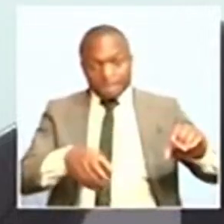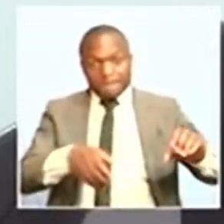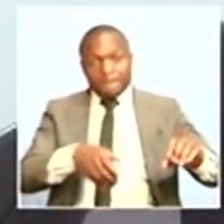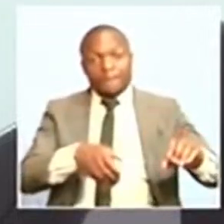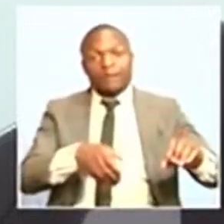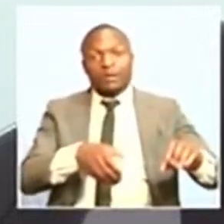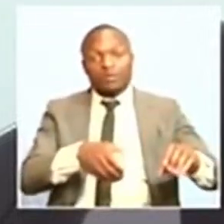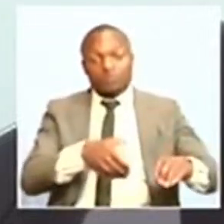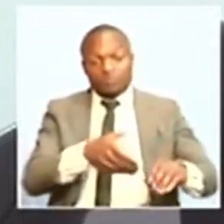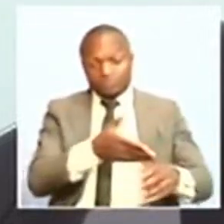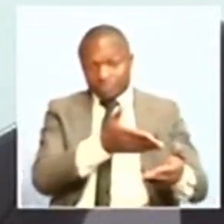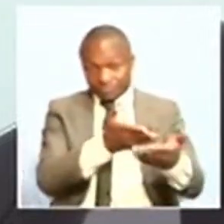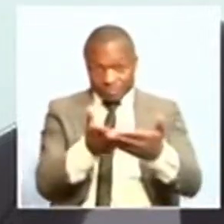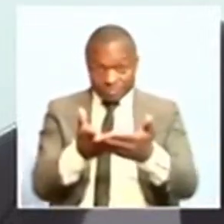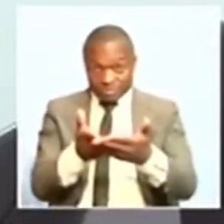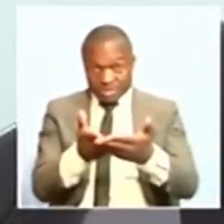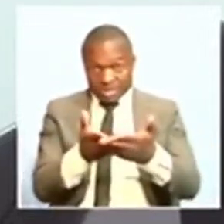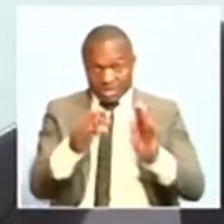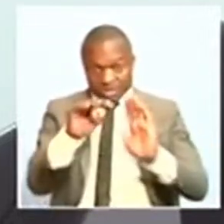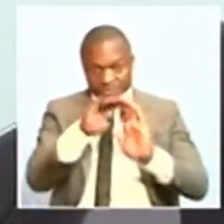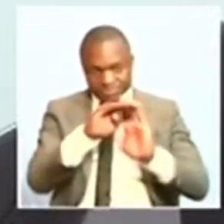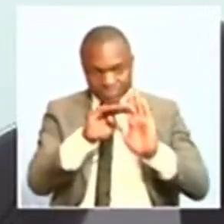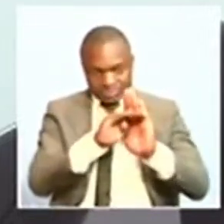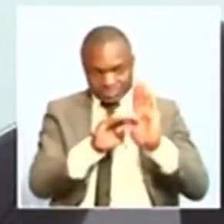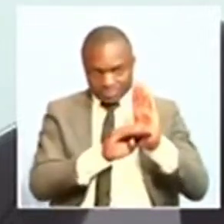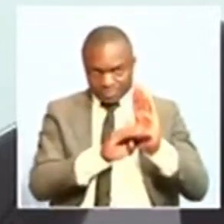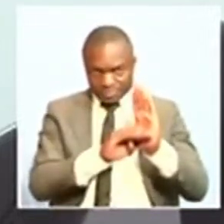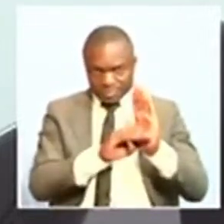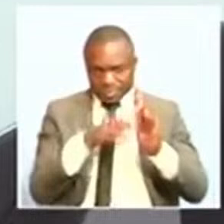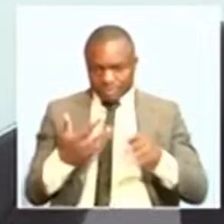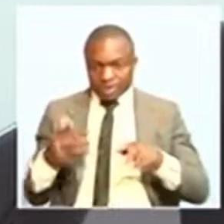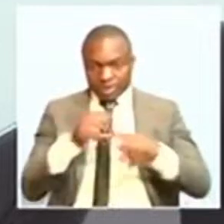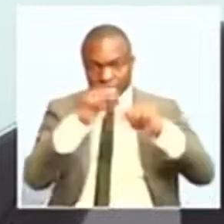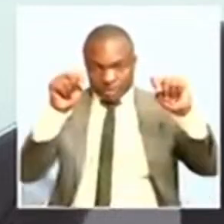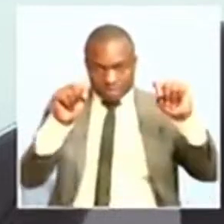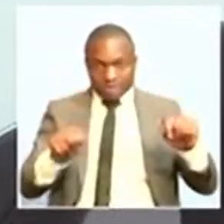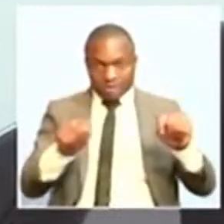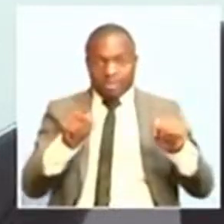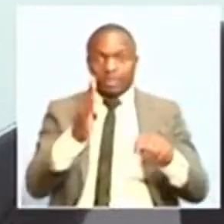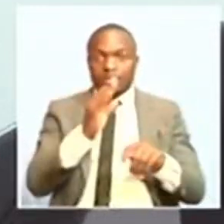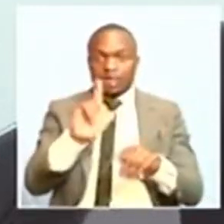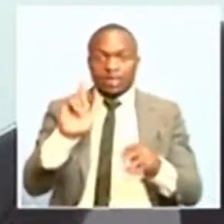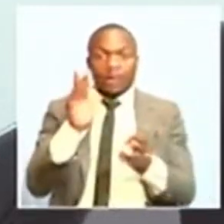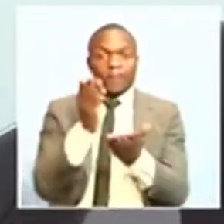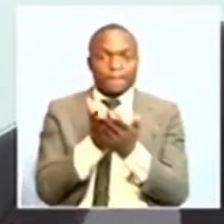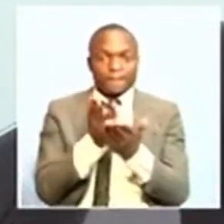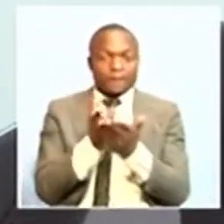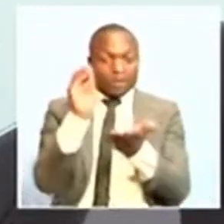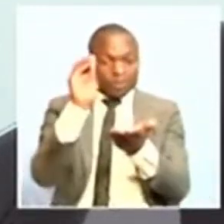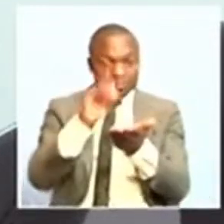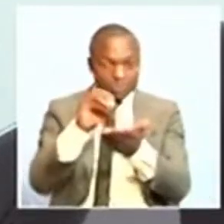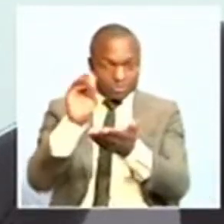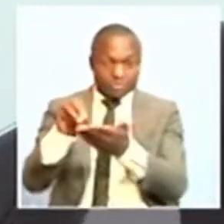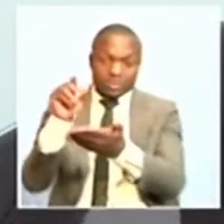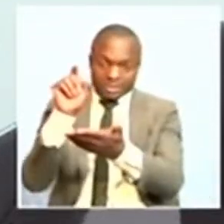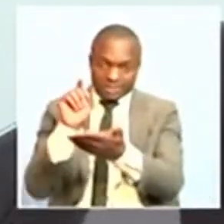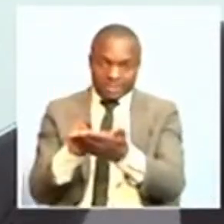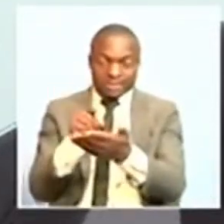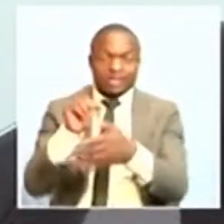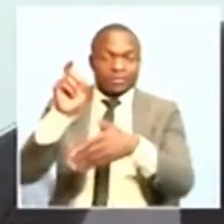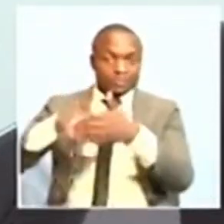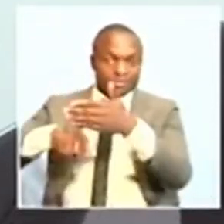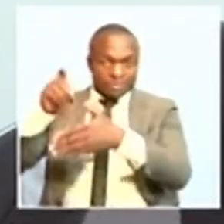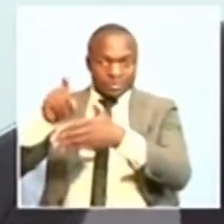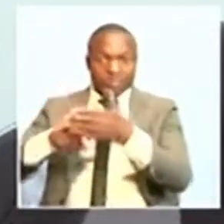of items or description in Table 4 that the bill proposes to impose this surtax